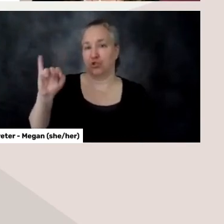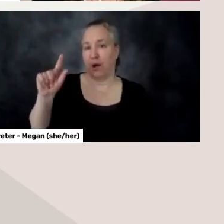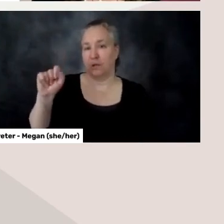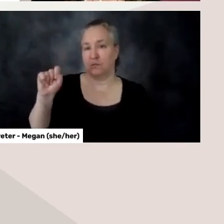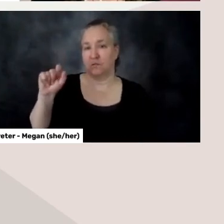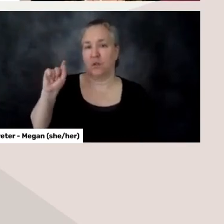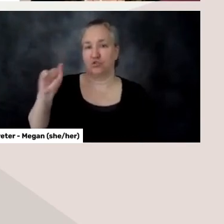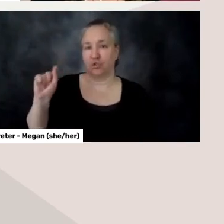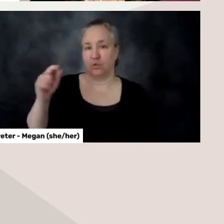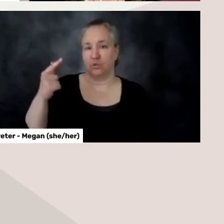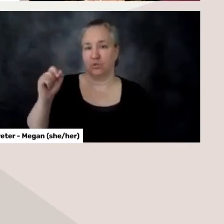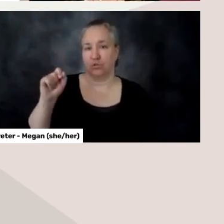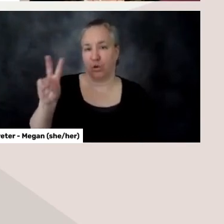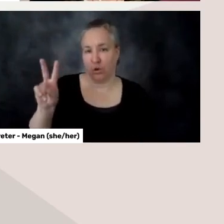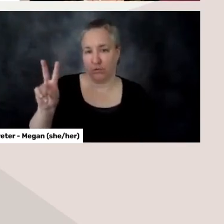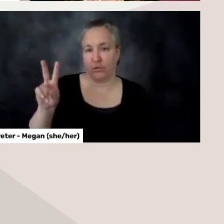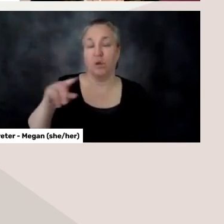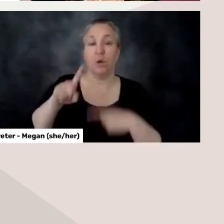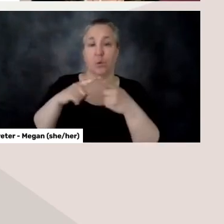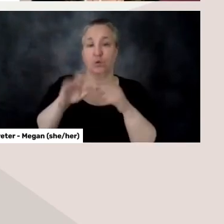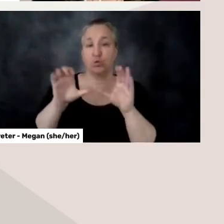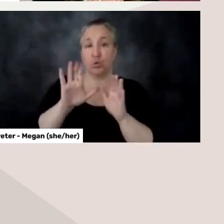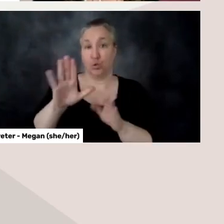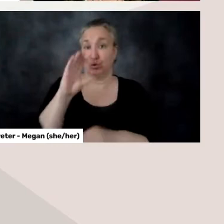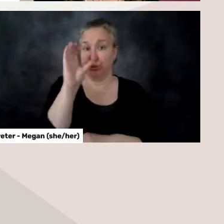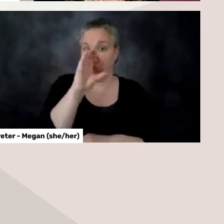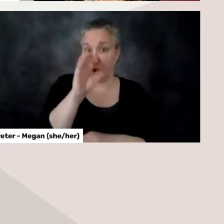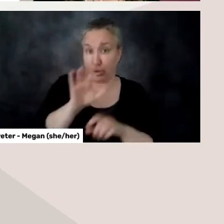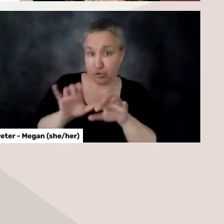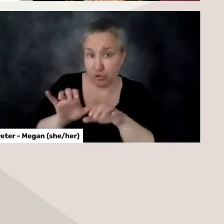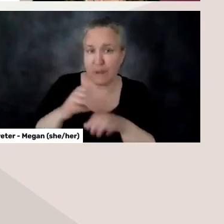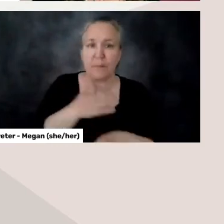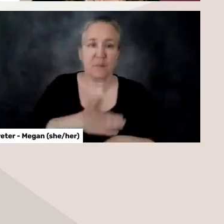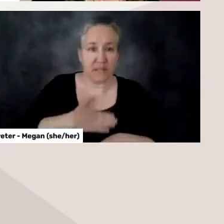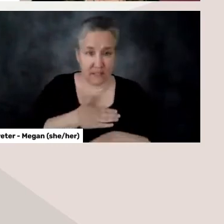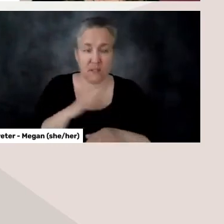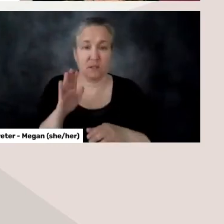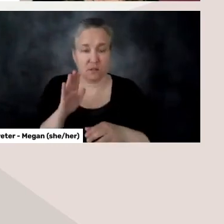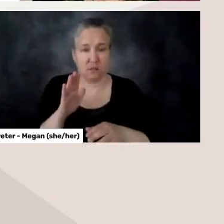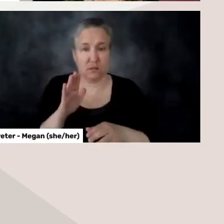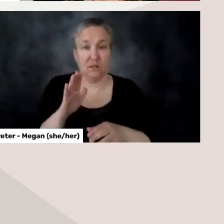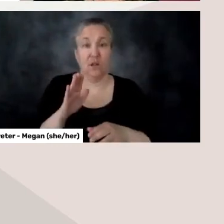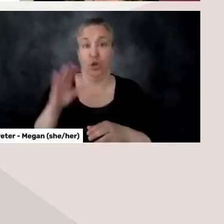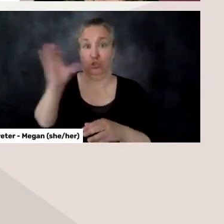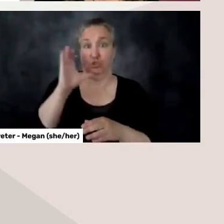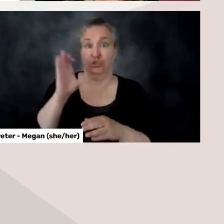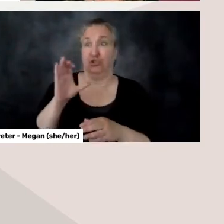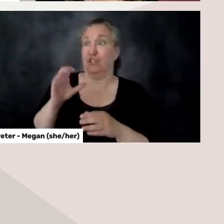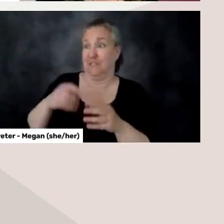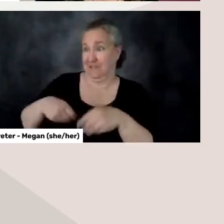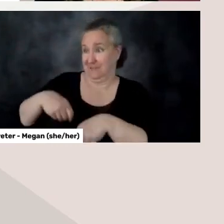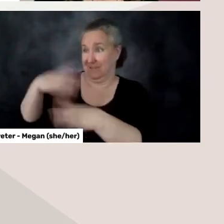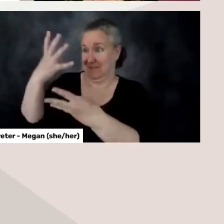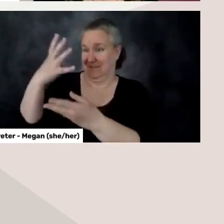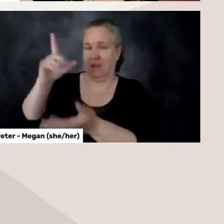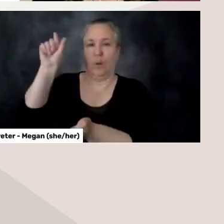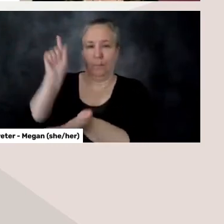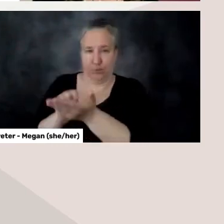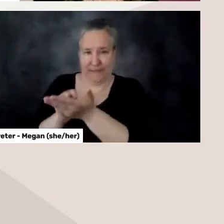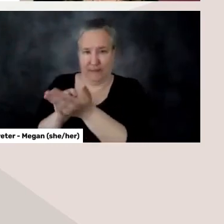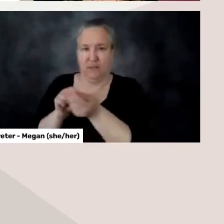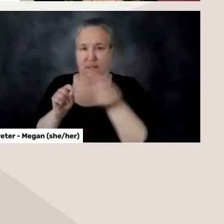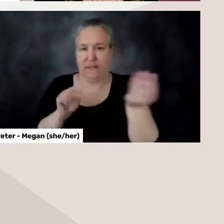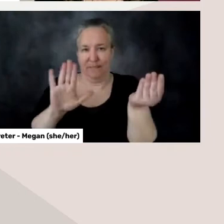And please, when you do your search, print out that search and give it to your